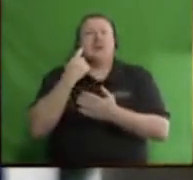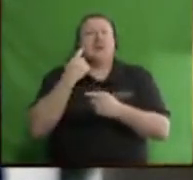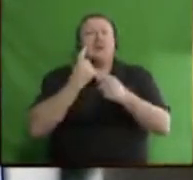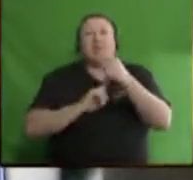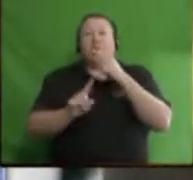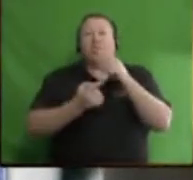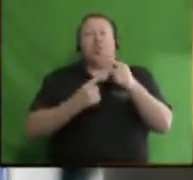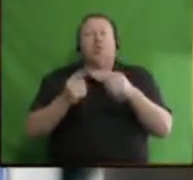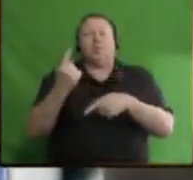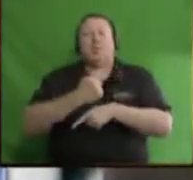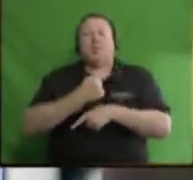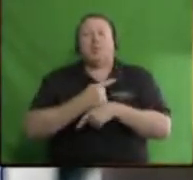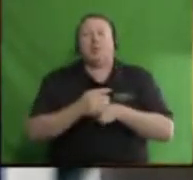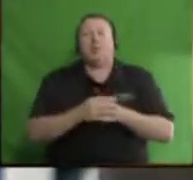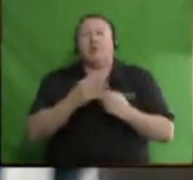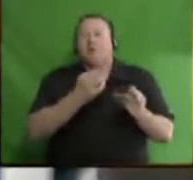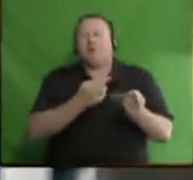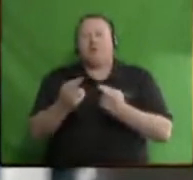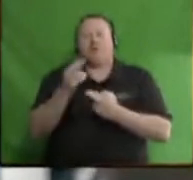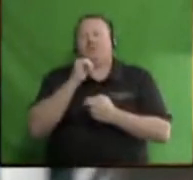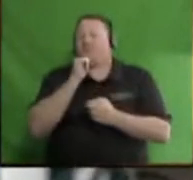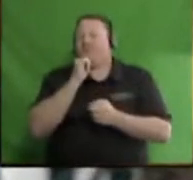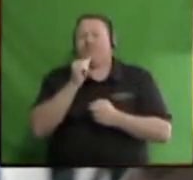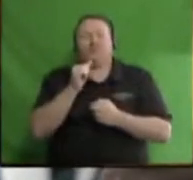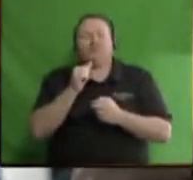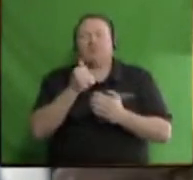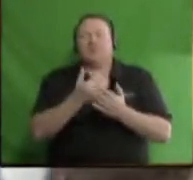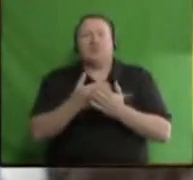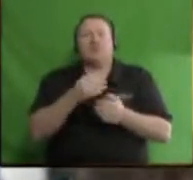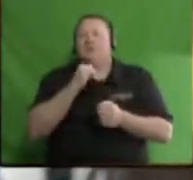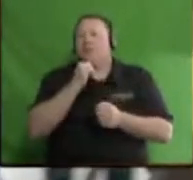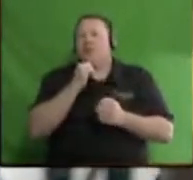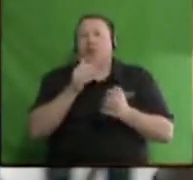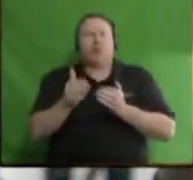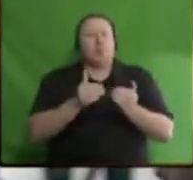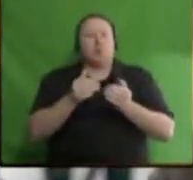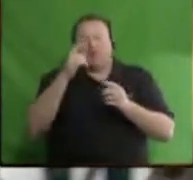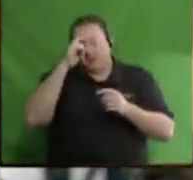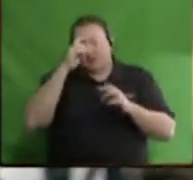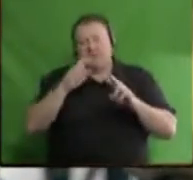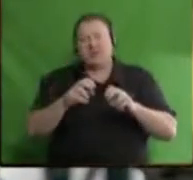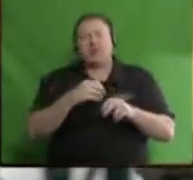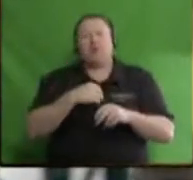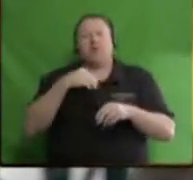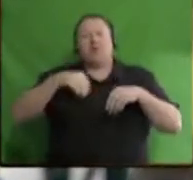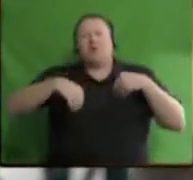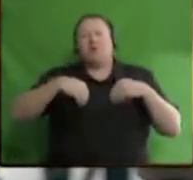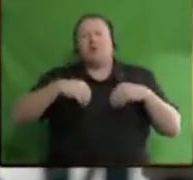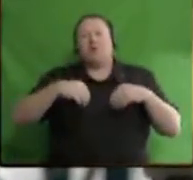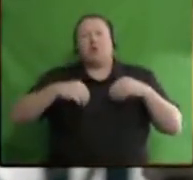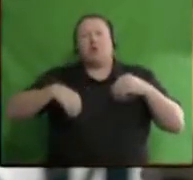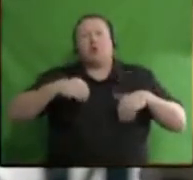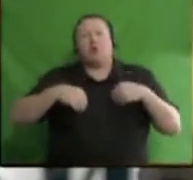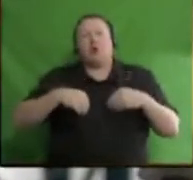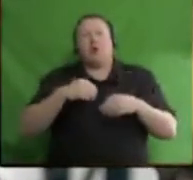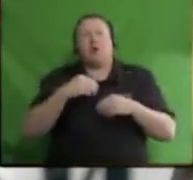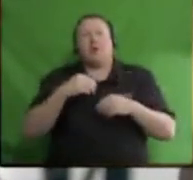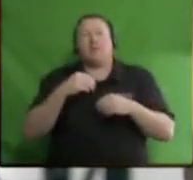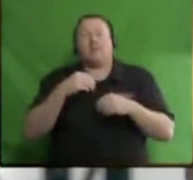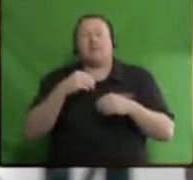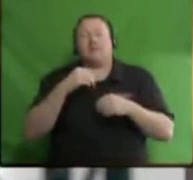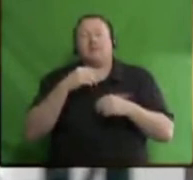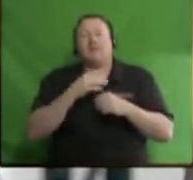of resources, the length and material condition of the border, uncoordinated intelligence, corrupt government officials, the colonial border